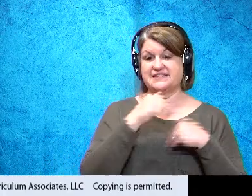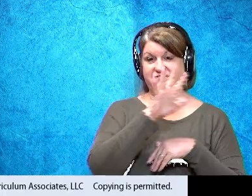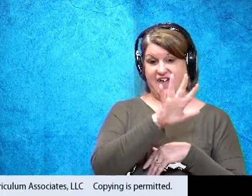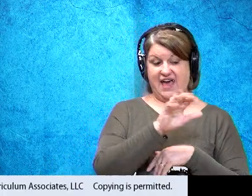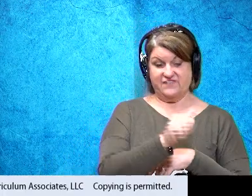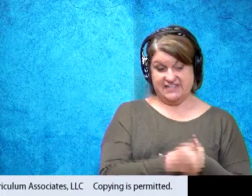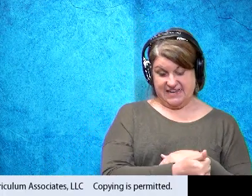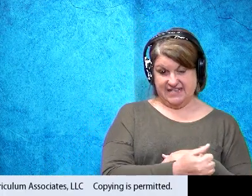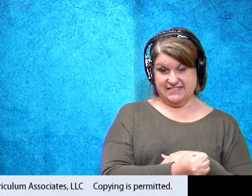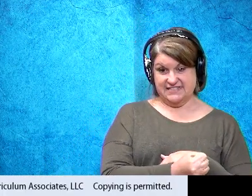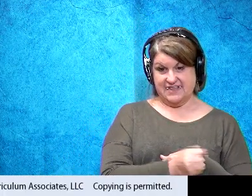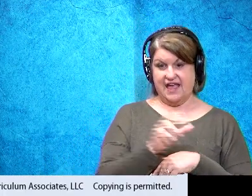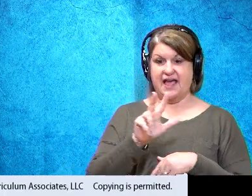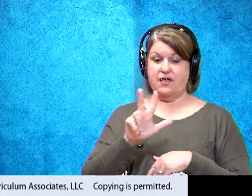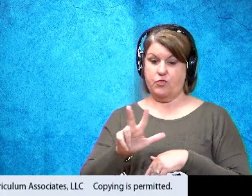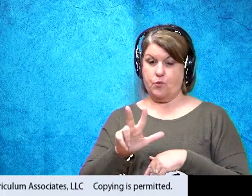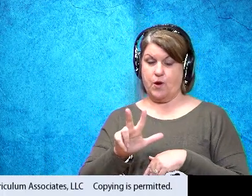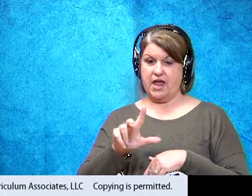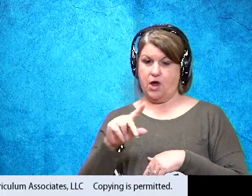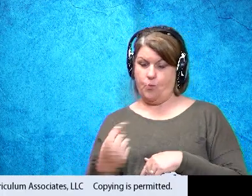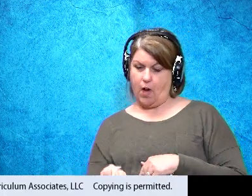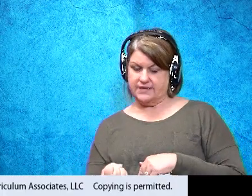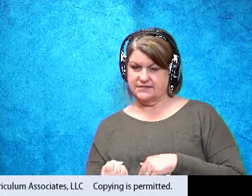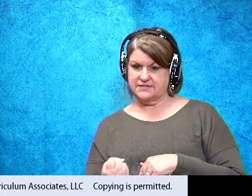and 3 ones.